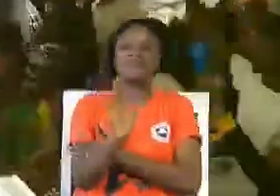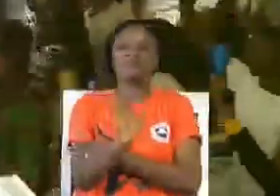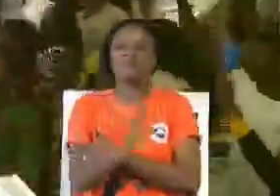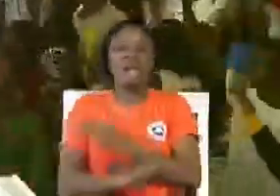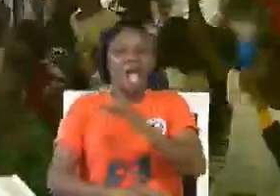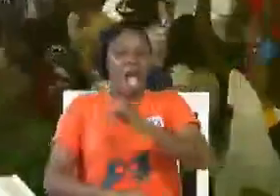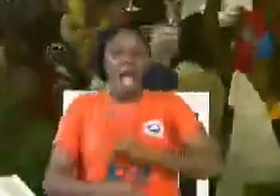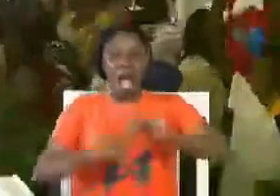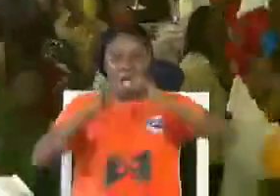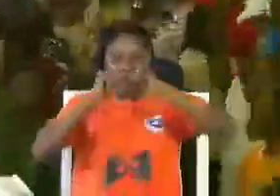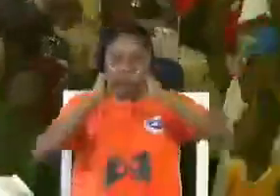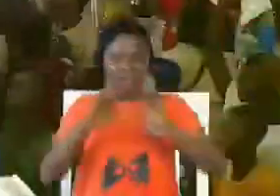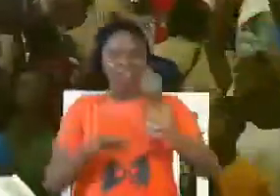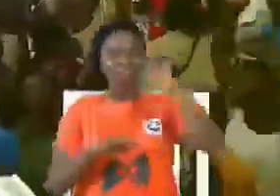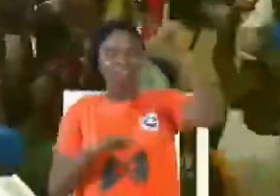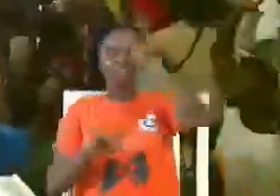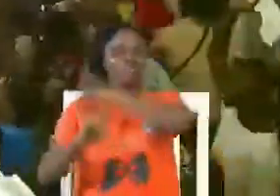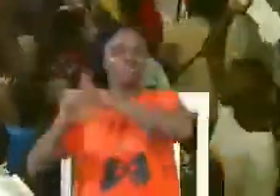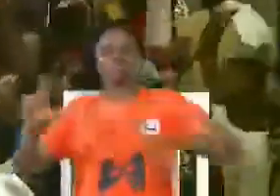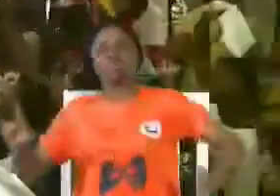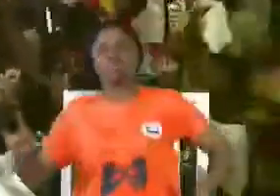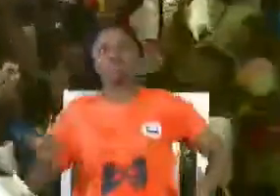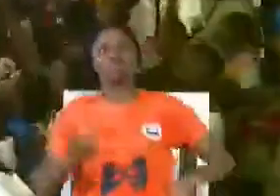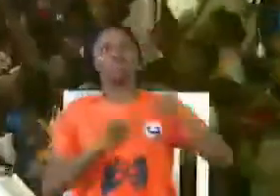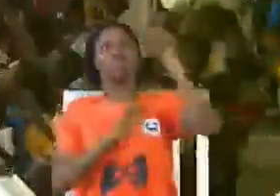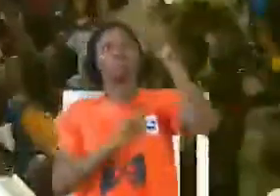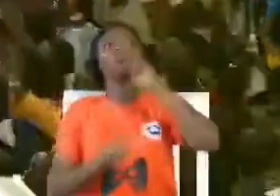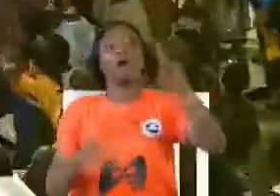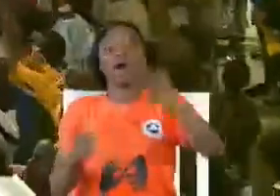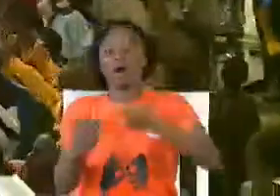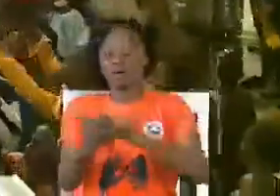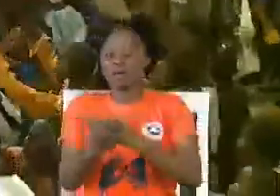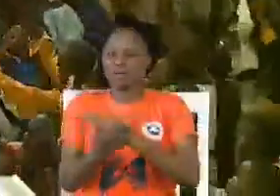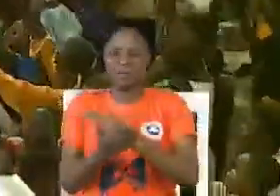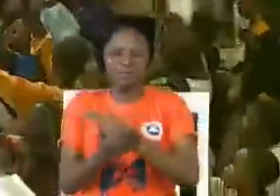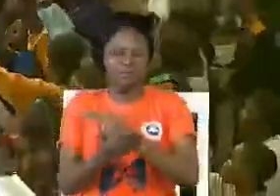Lord Jesus. I bless you,